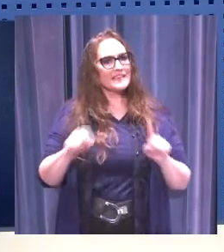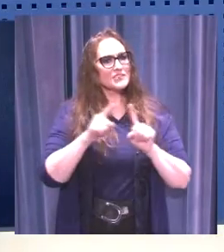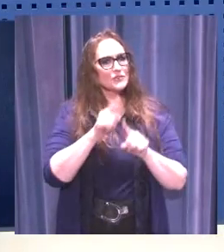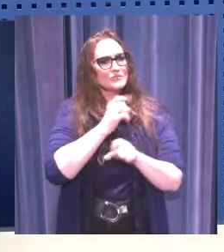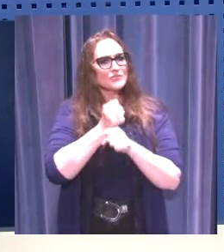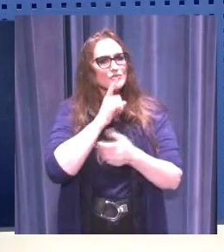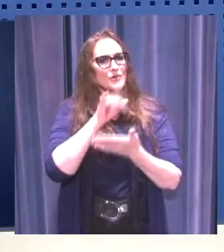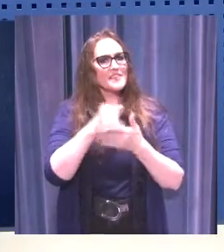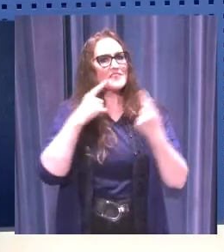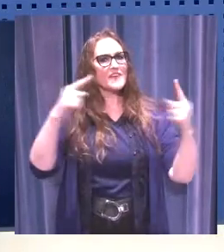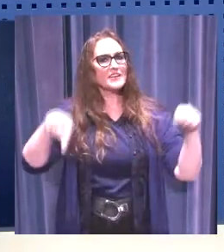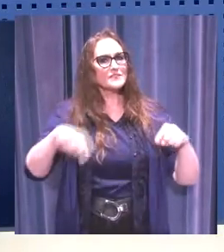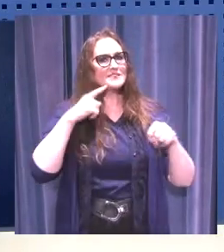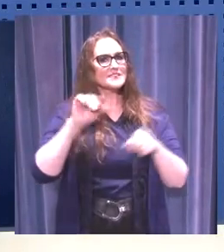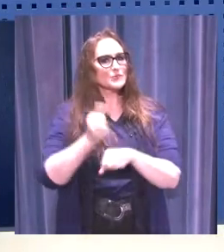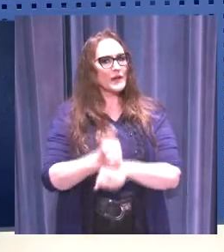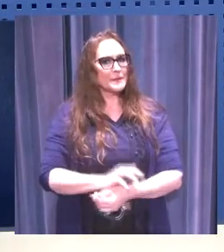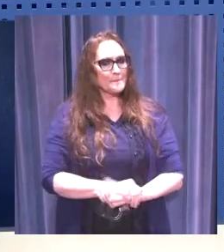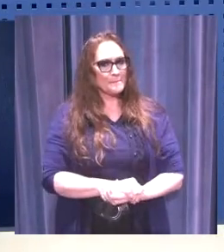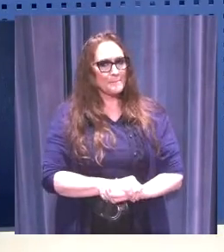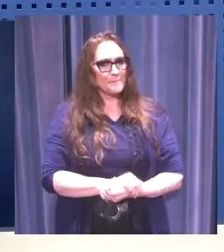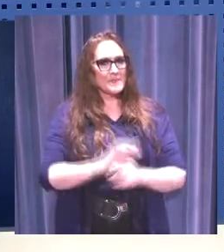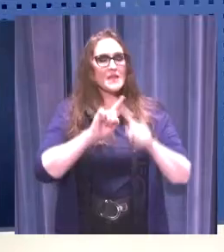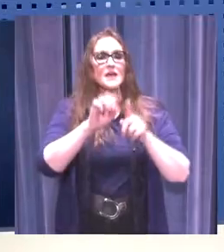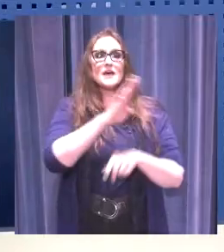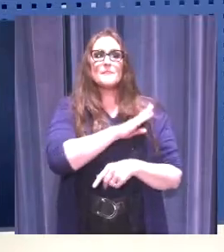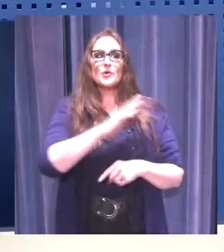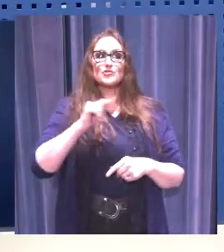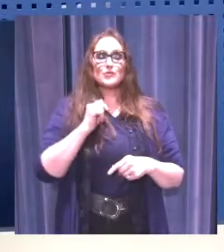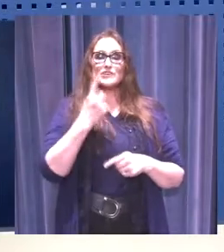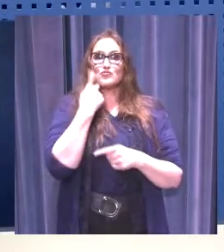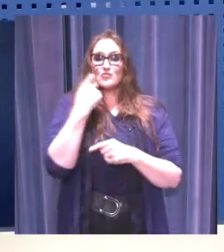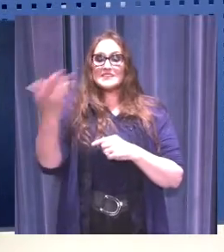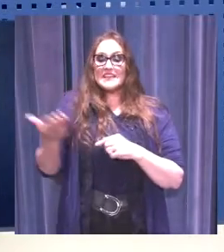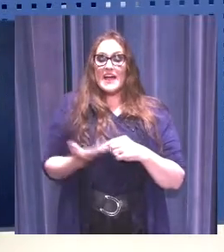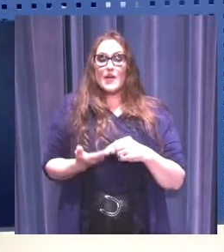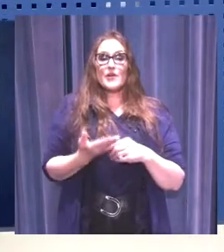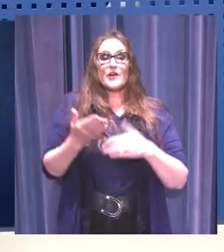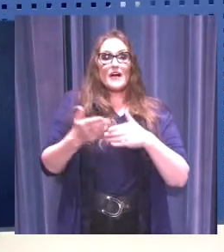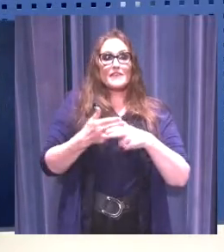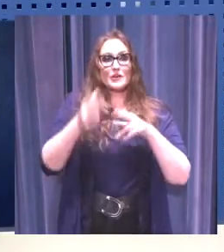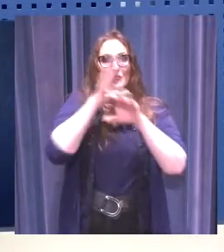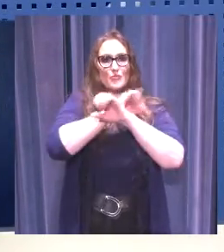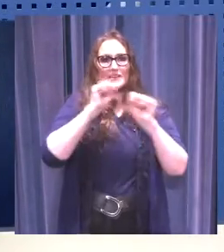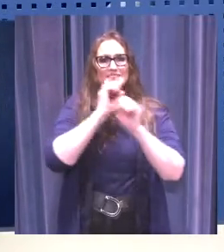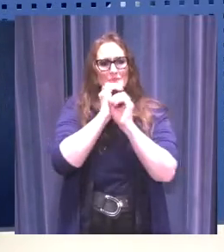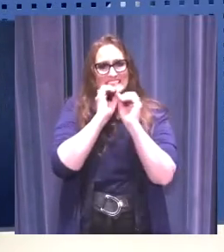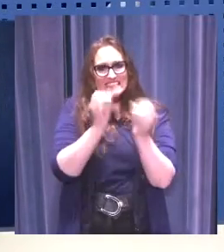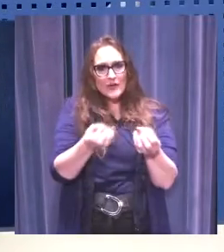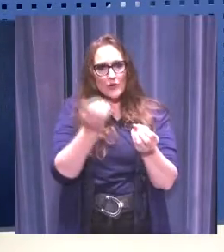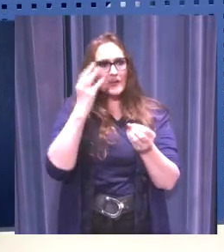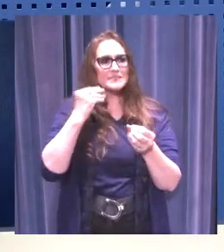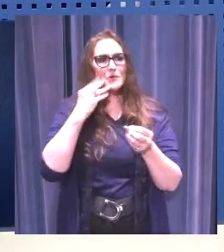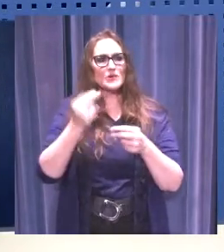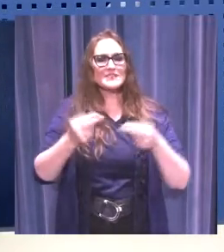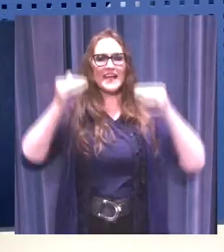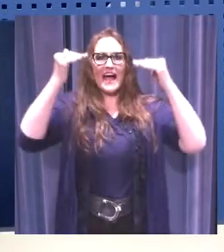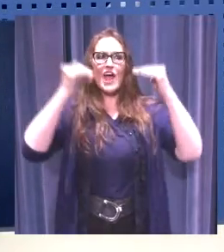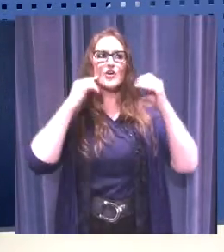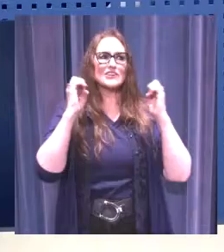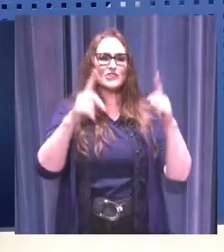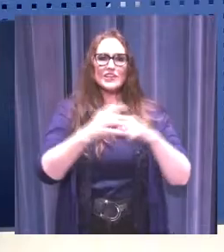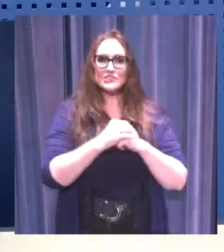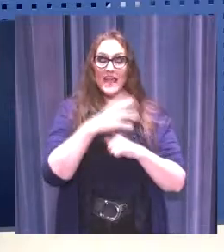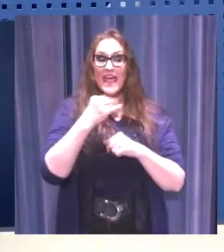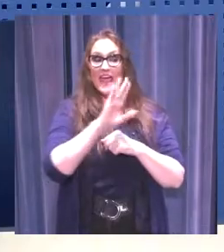the effectiveness of this arrangement. The Board of Trustees' recent hire of an interim president who has zero experience in higher education